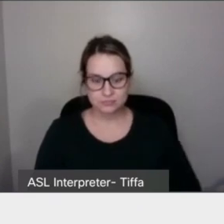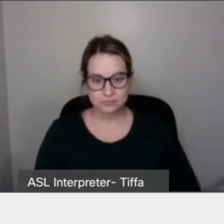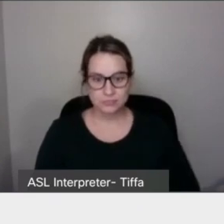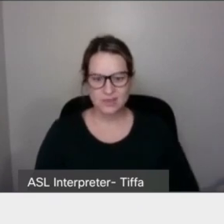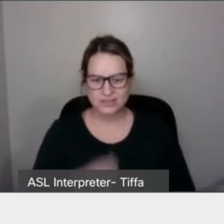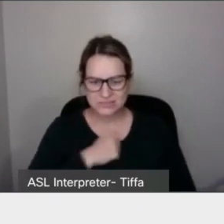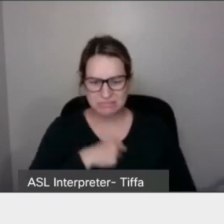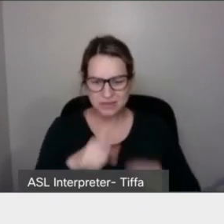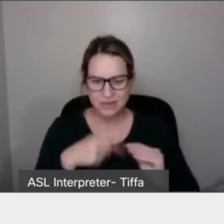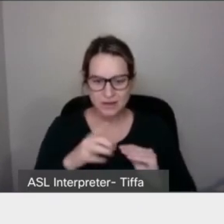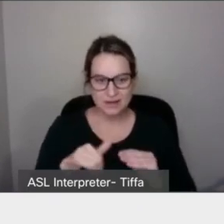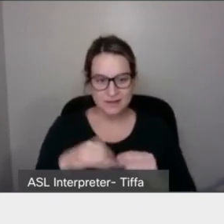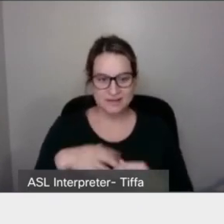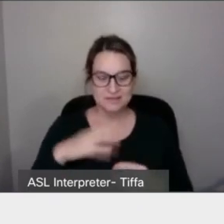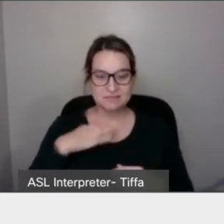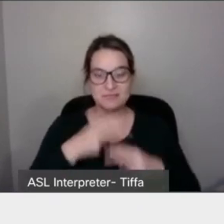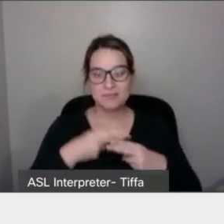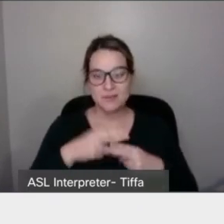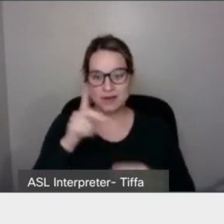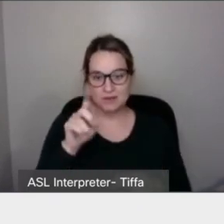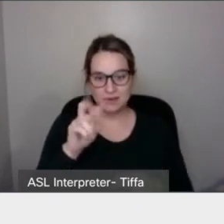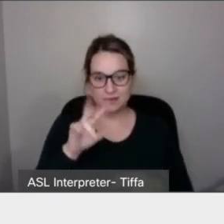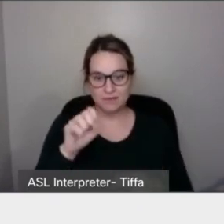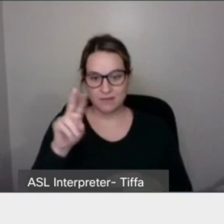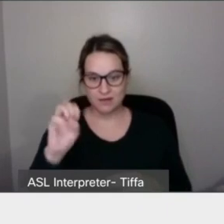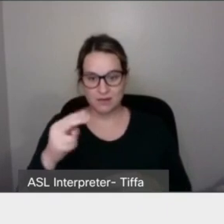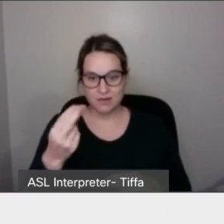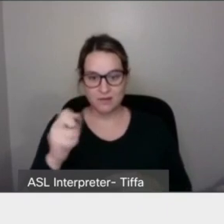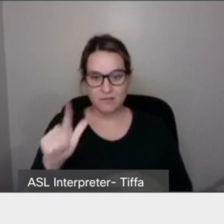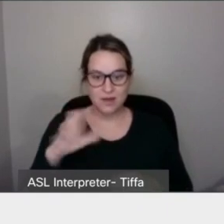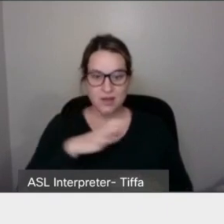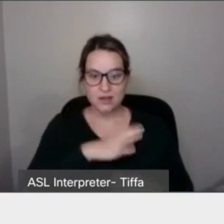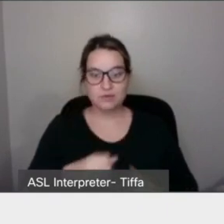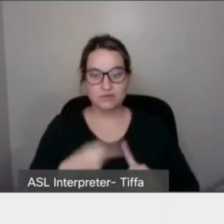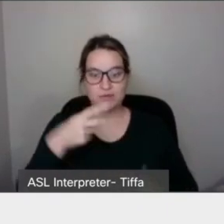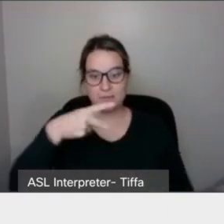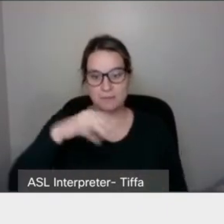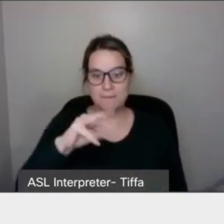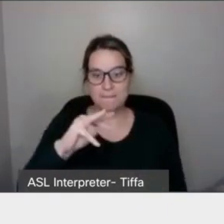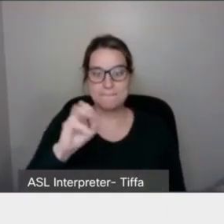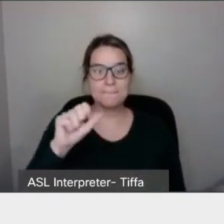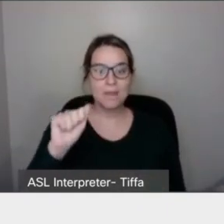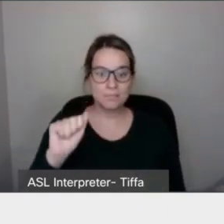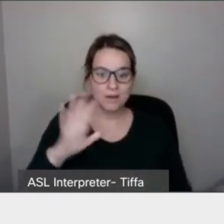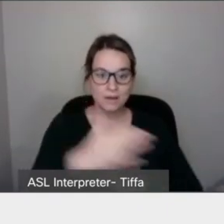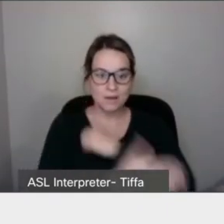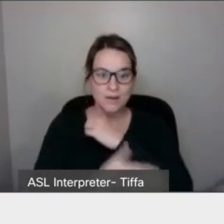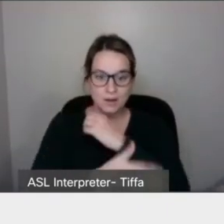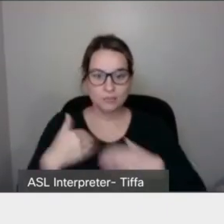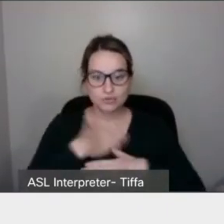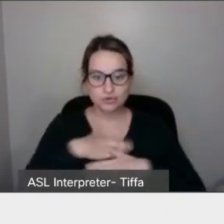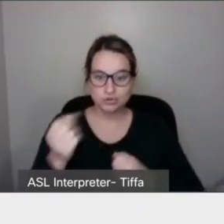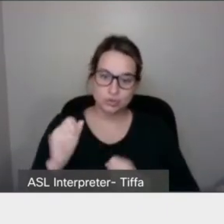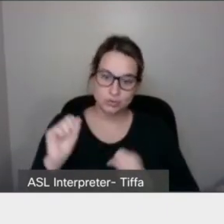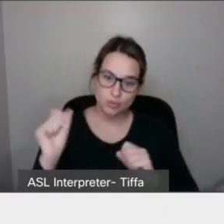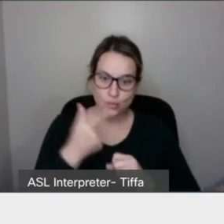Sorry about that. Okay. My name is David Meal, and I'm the commissioner from Pima County, and I appreciate all of you attending tonight.